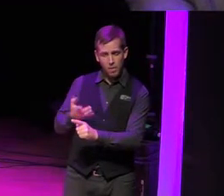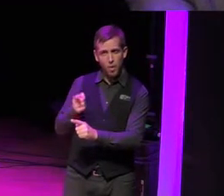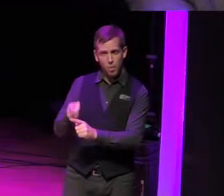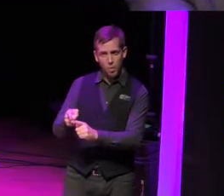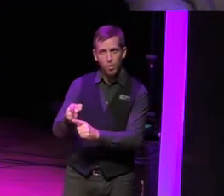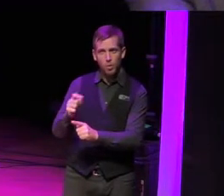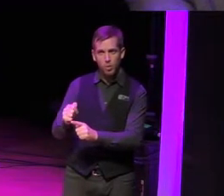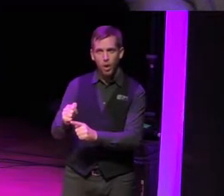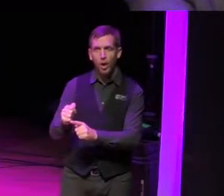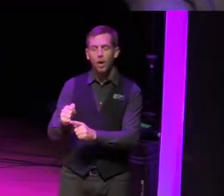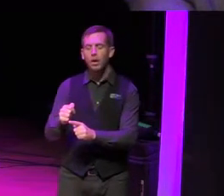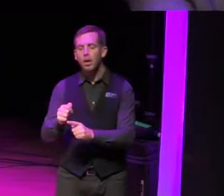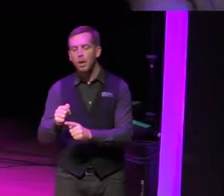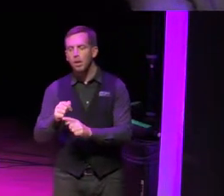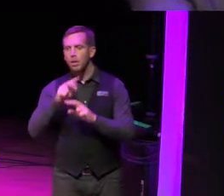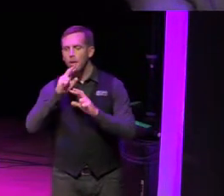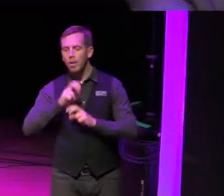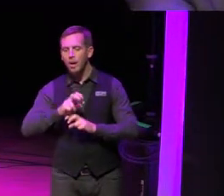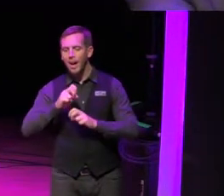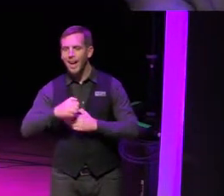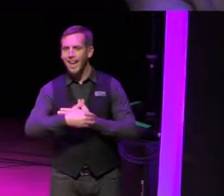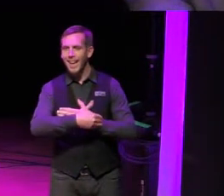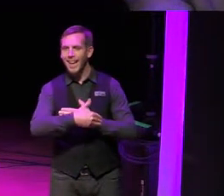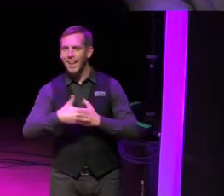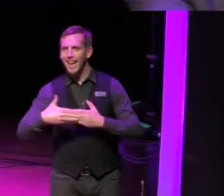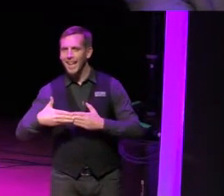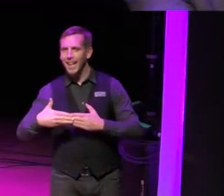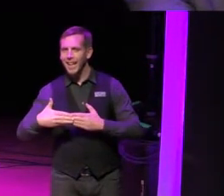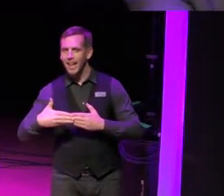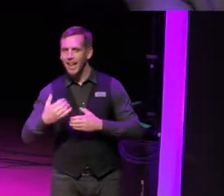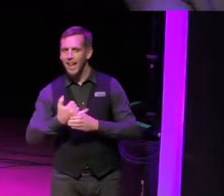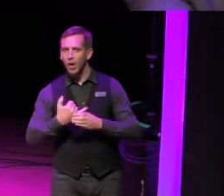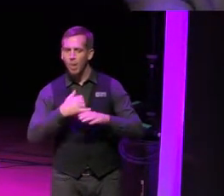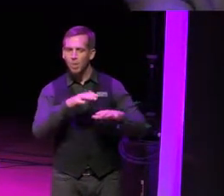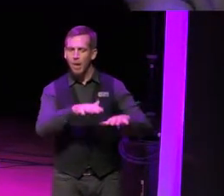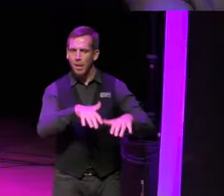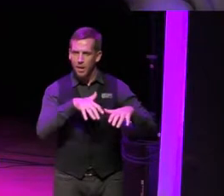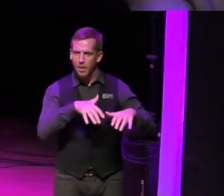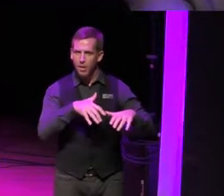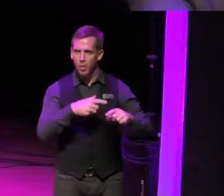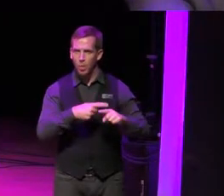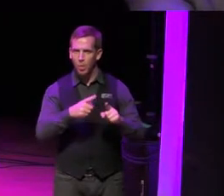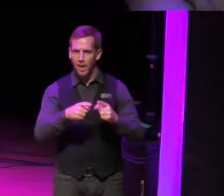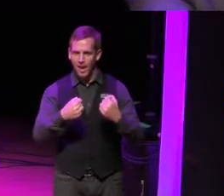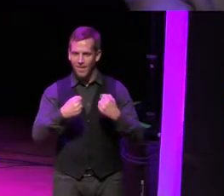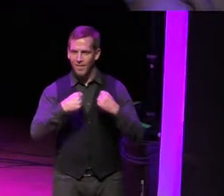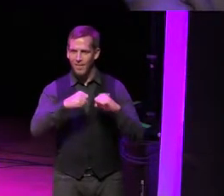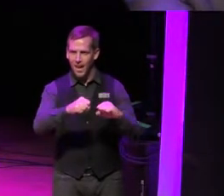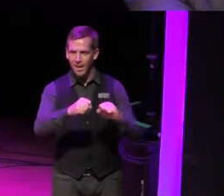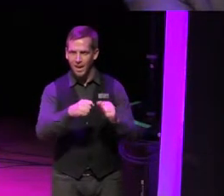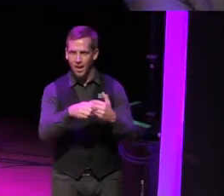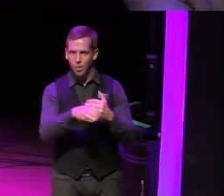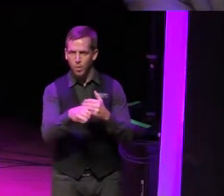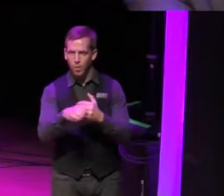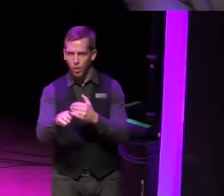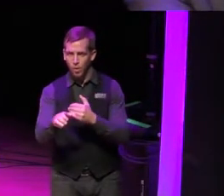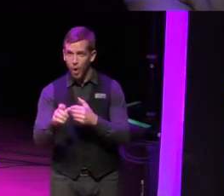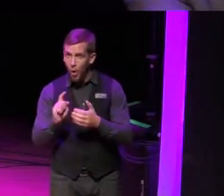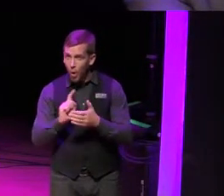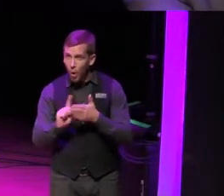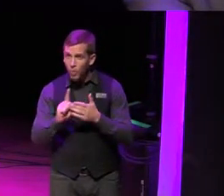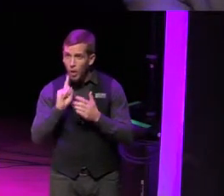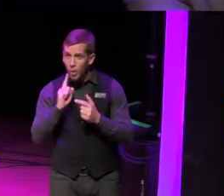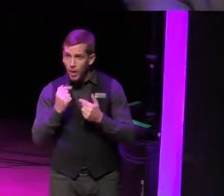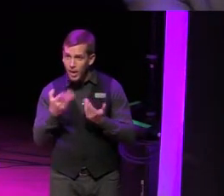integrity in parliament and the executive. So usually that would be given to an integrity commission or an